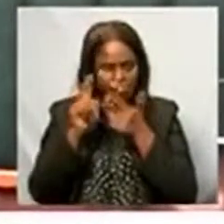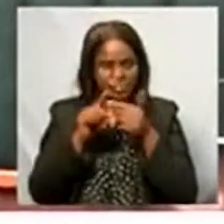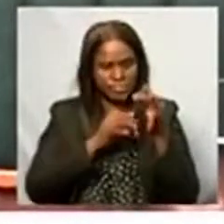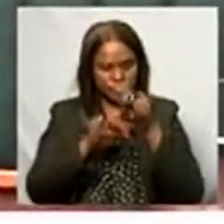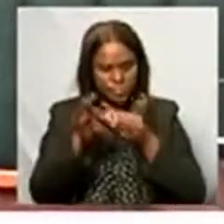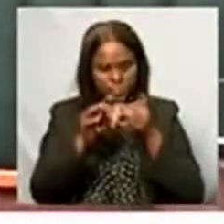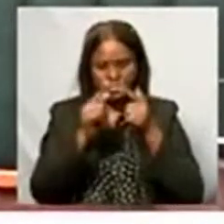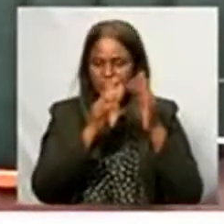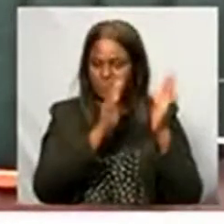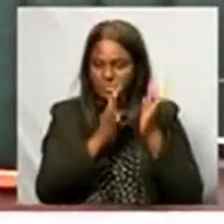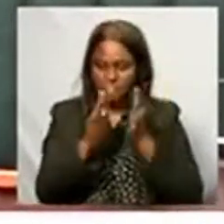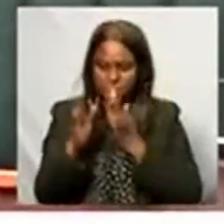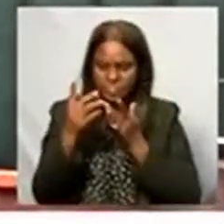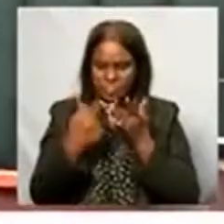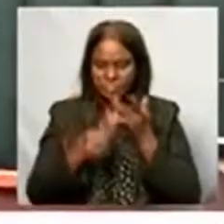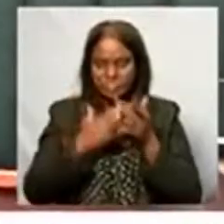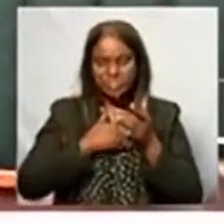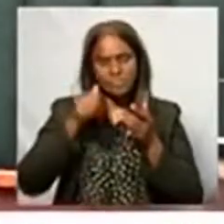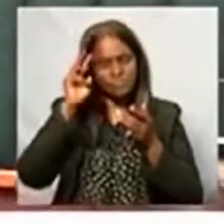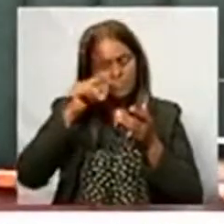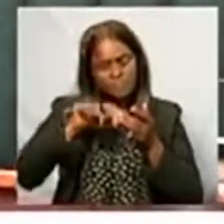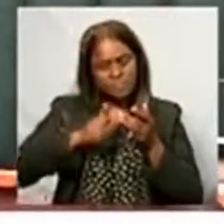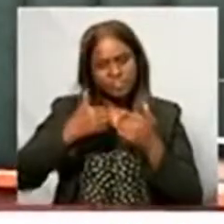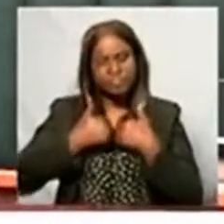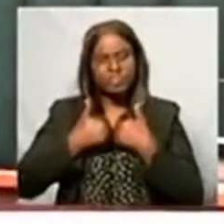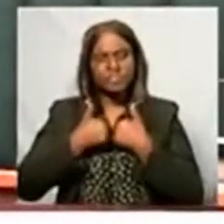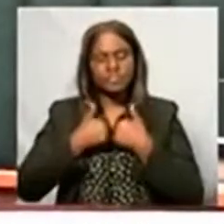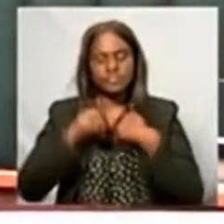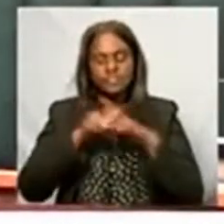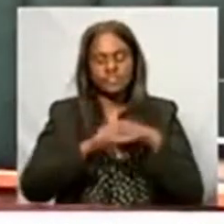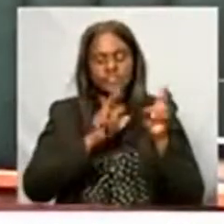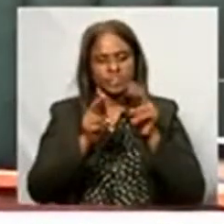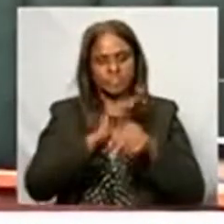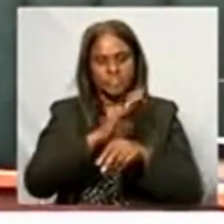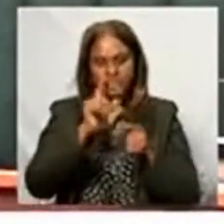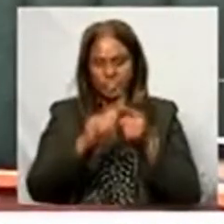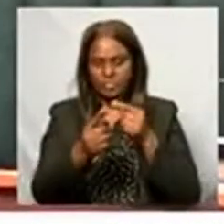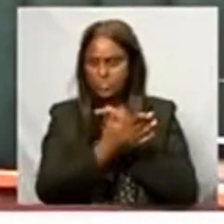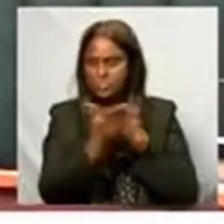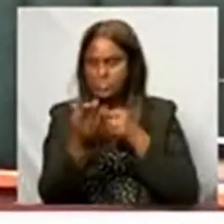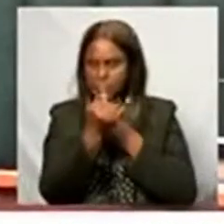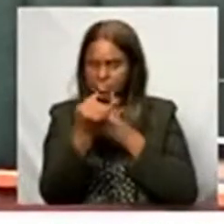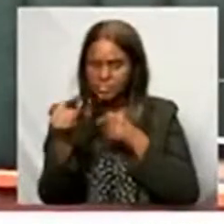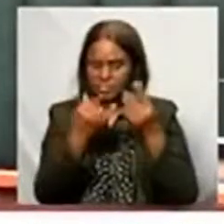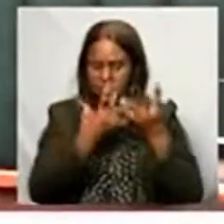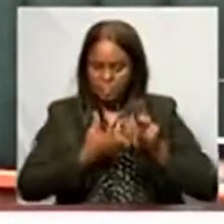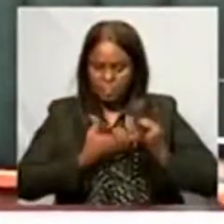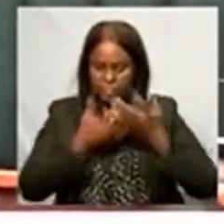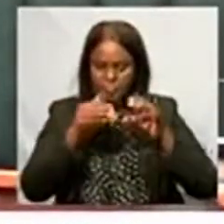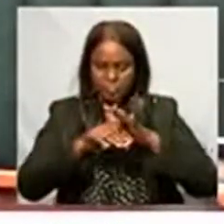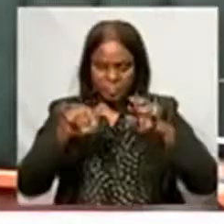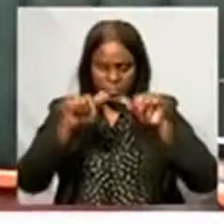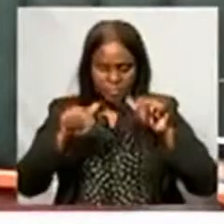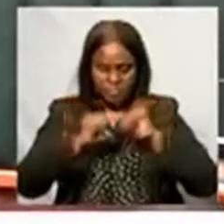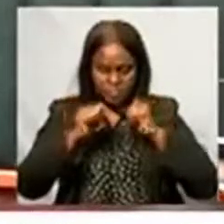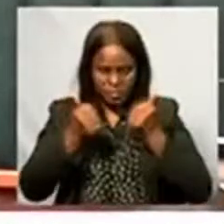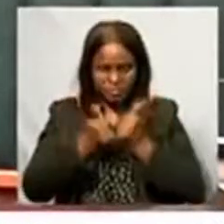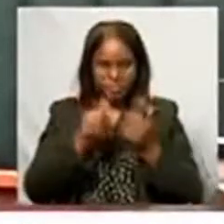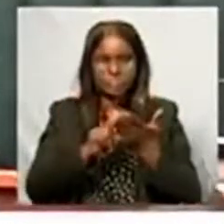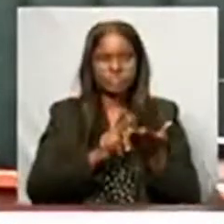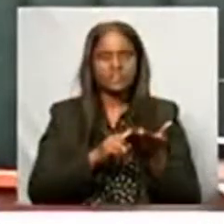highlight the measures that my ministry is undertaking in response to the issues raised in the Auditor General's